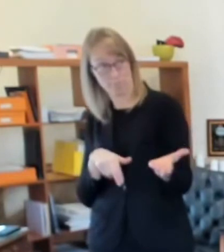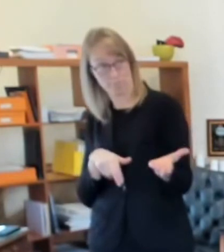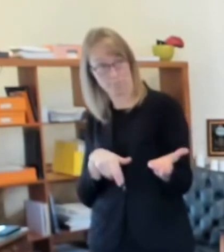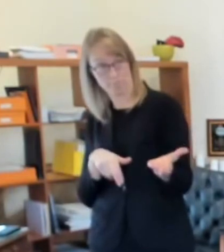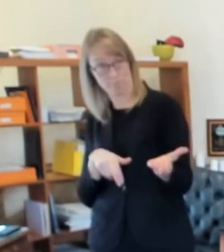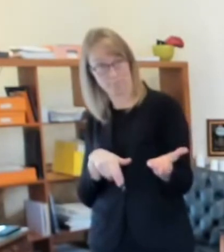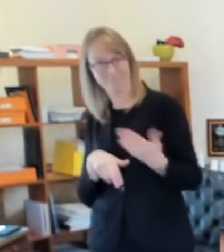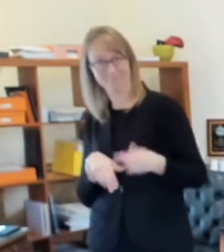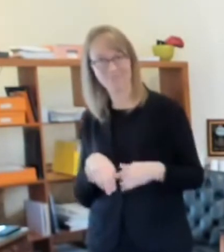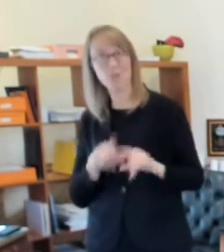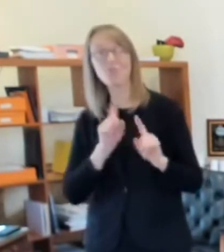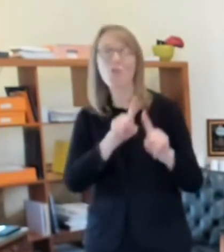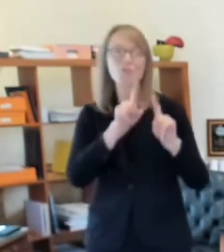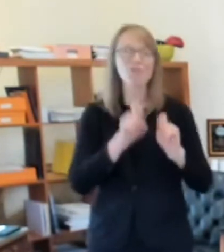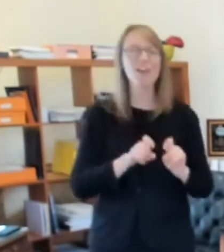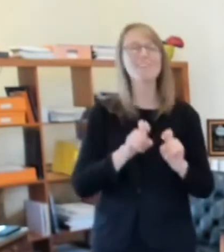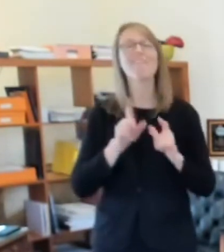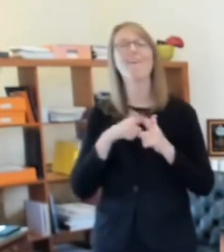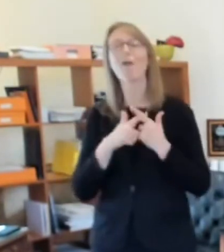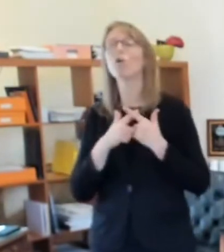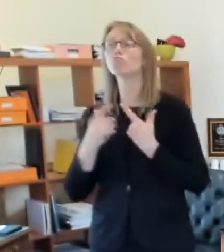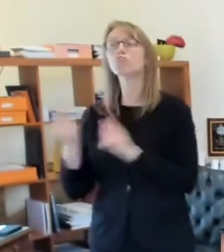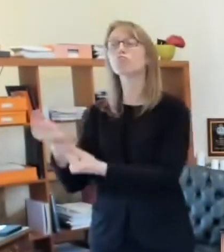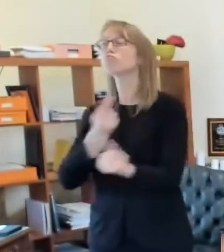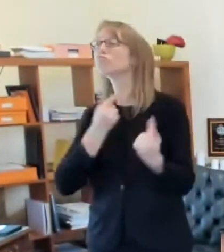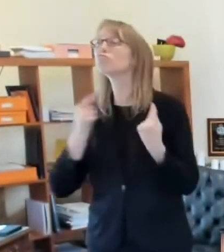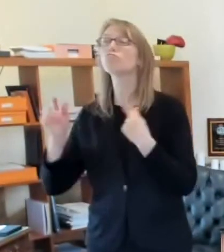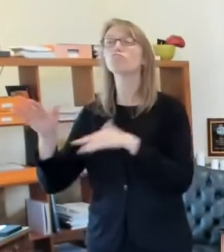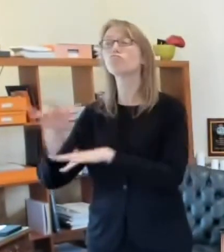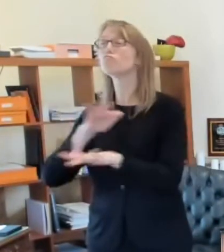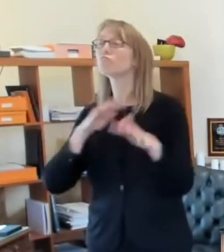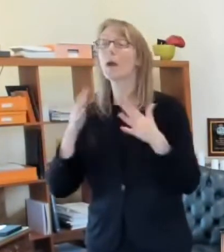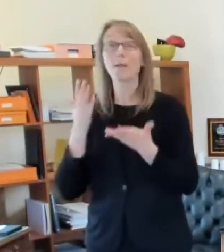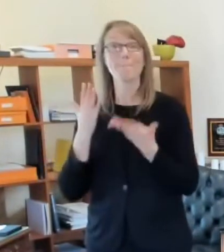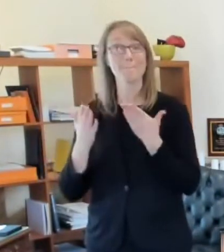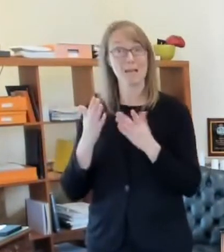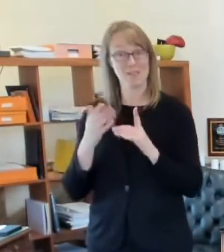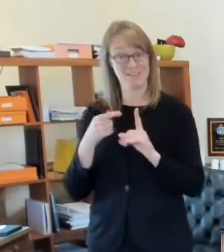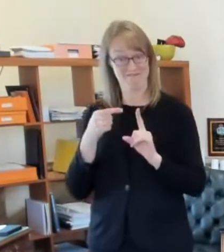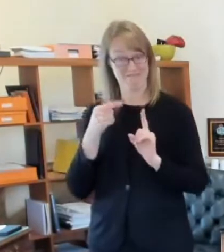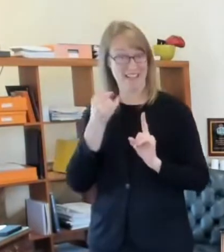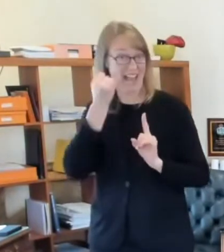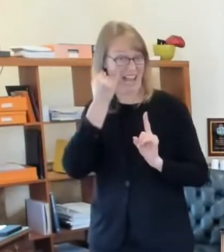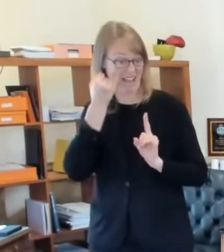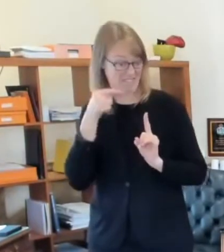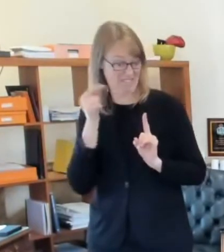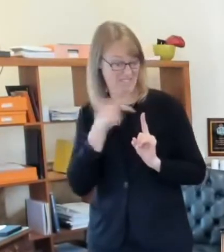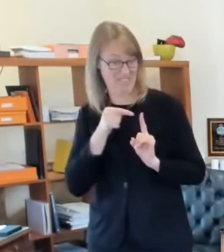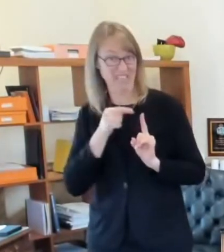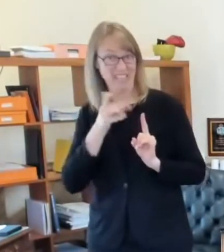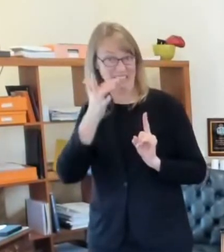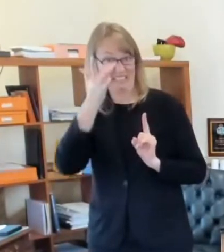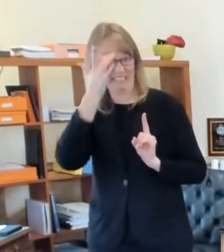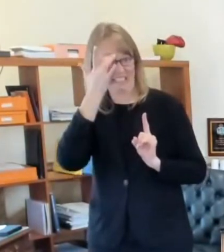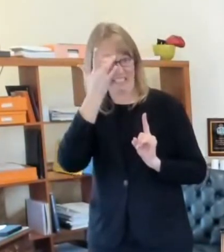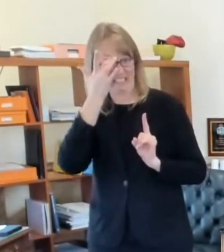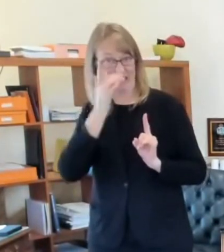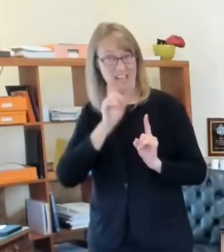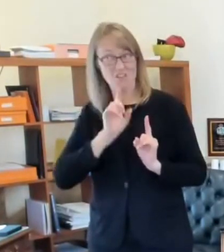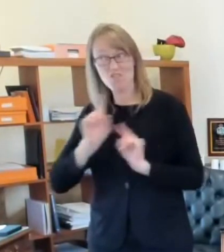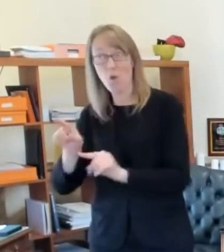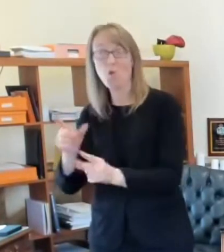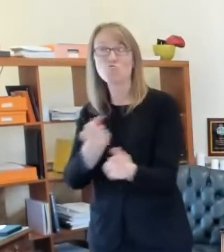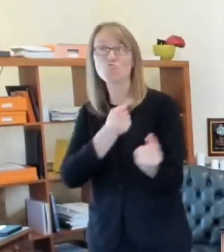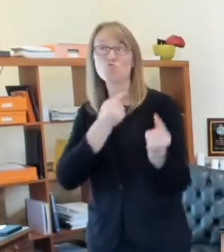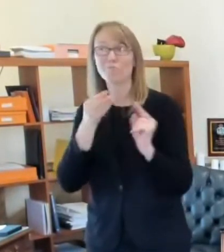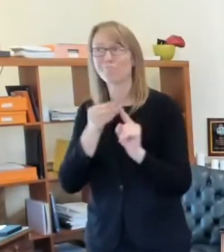then being out running around, you may be getting exposed there again. So sit tight until you get the results of your